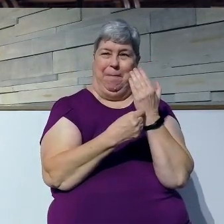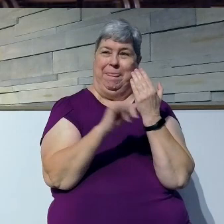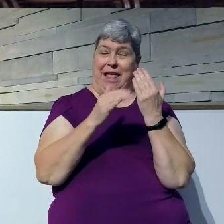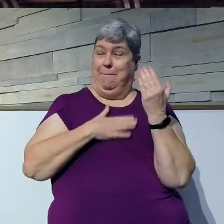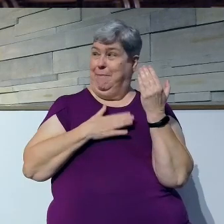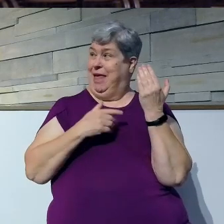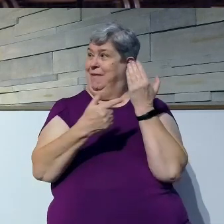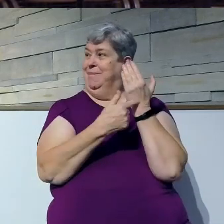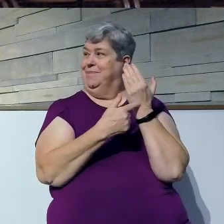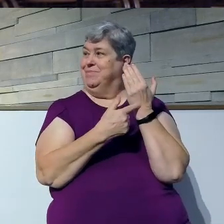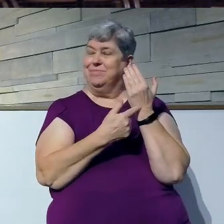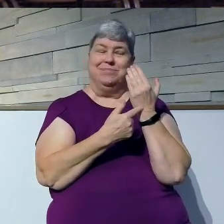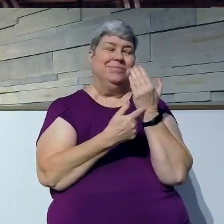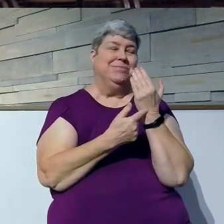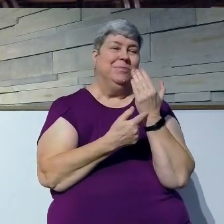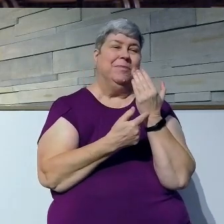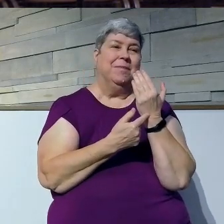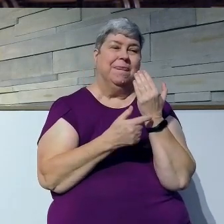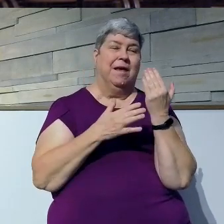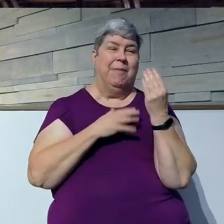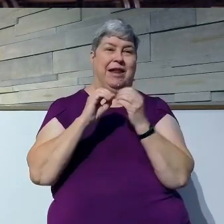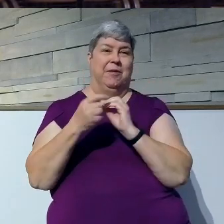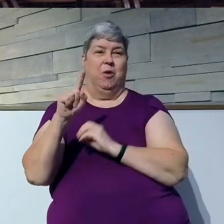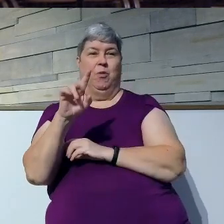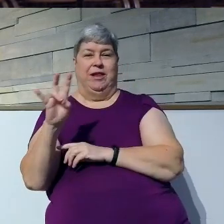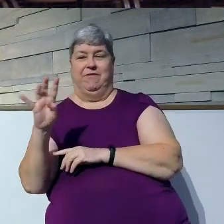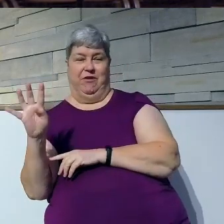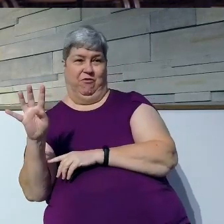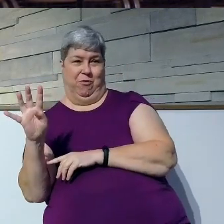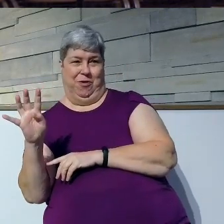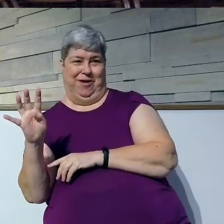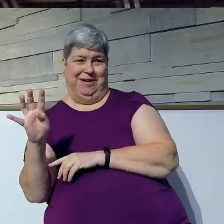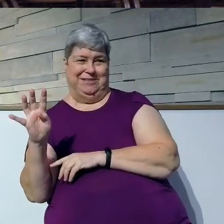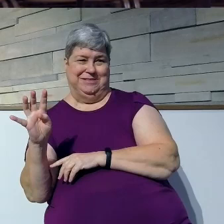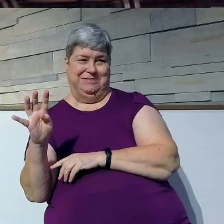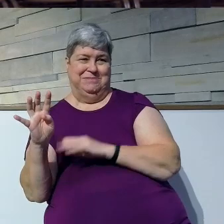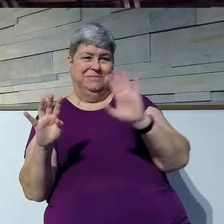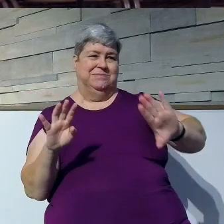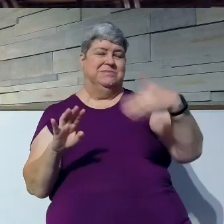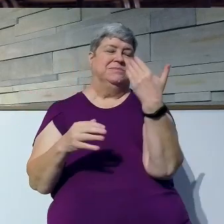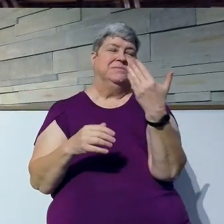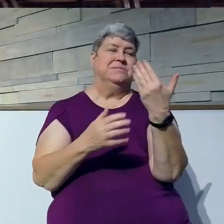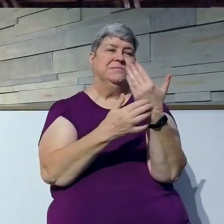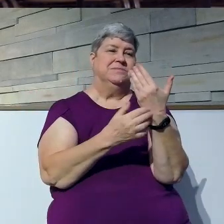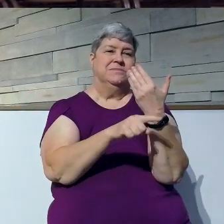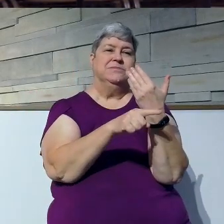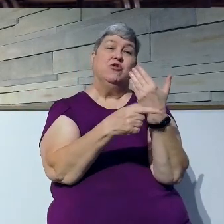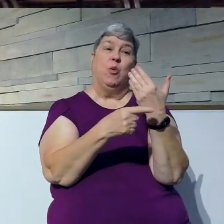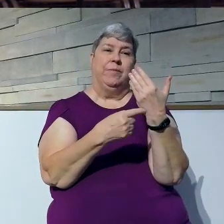just like mine does. Mine is number 174. I have already